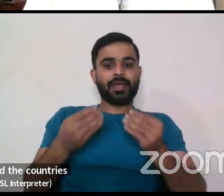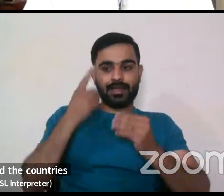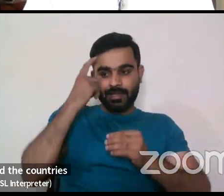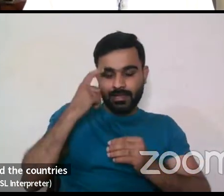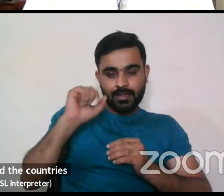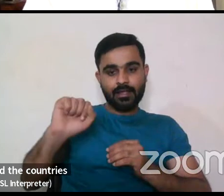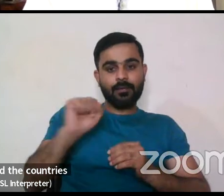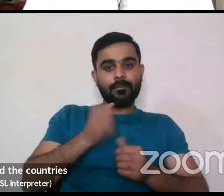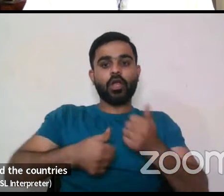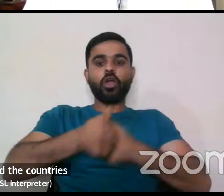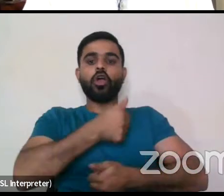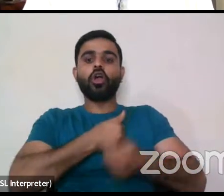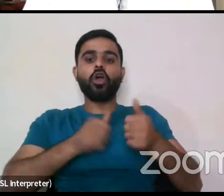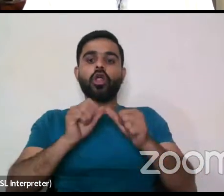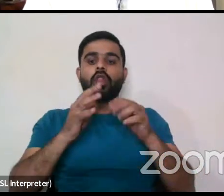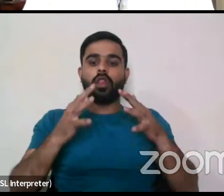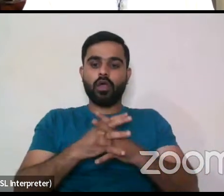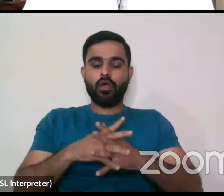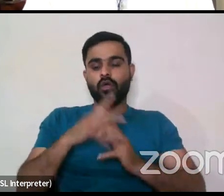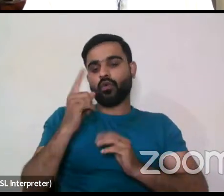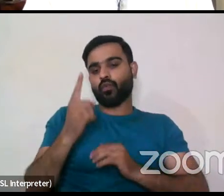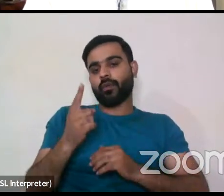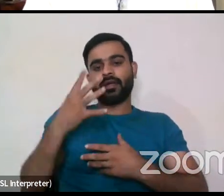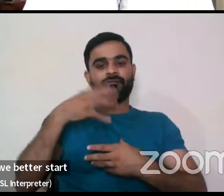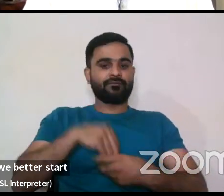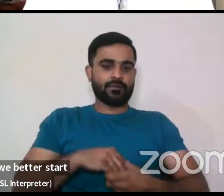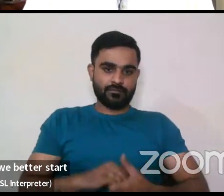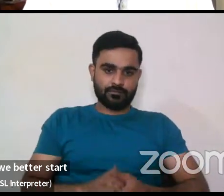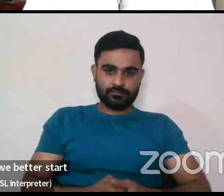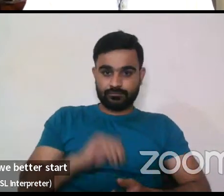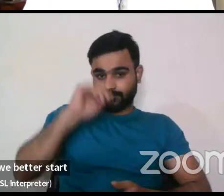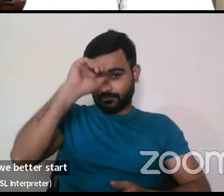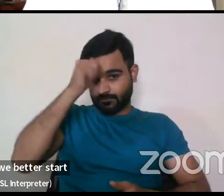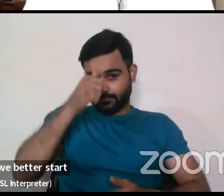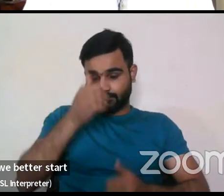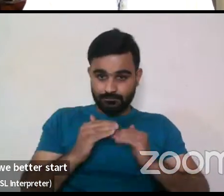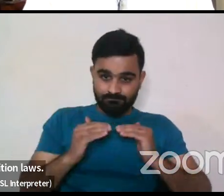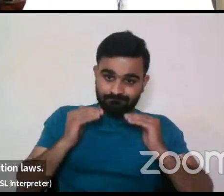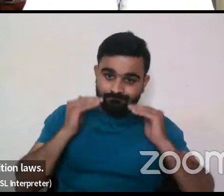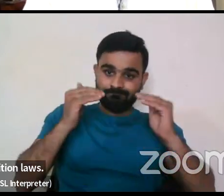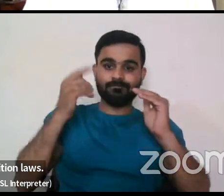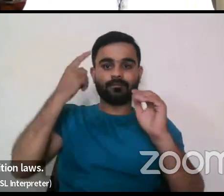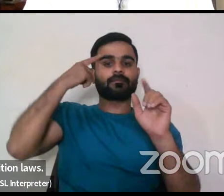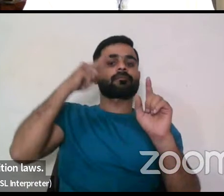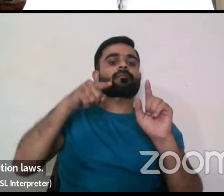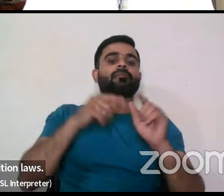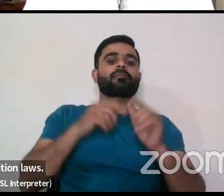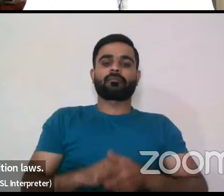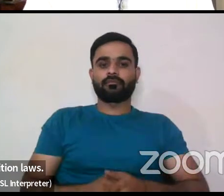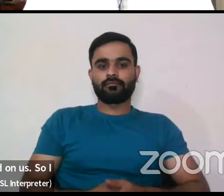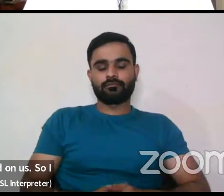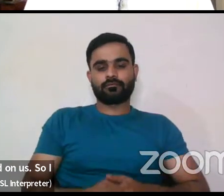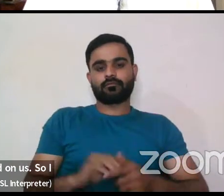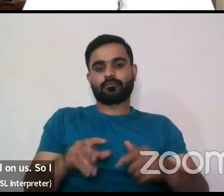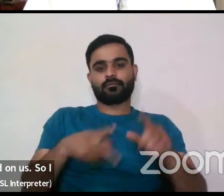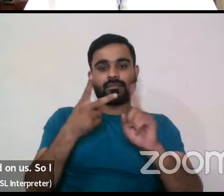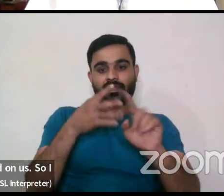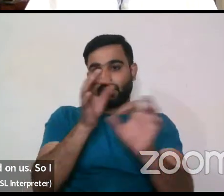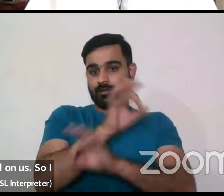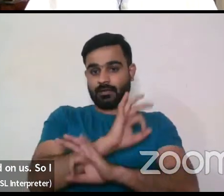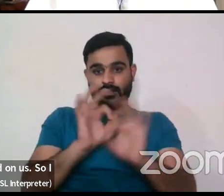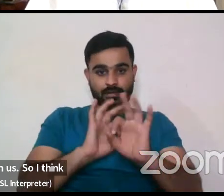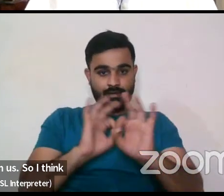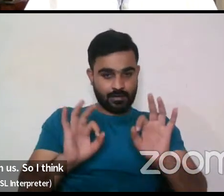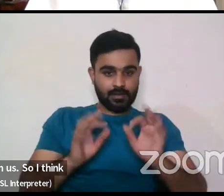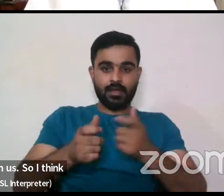our own competition laws, otherwise there'll be one imposed on us. So I think India was ahead of the game in that sense, and they set up the Raghavan committee to